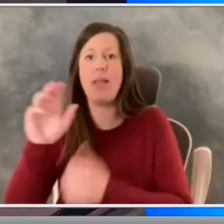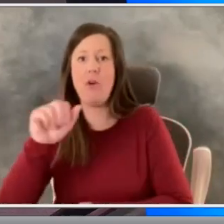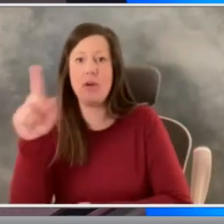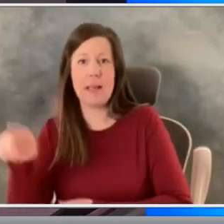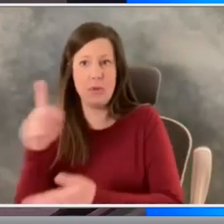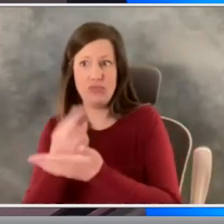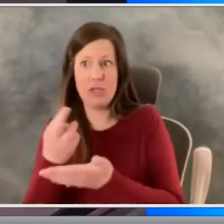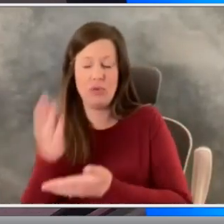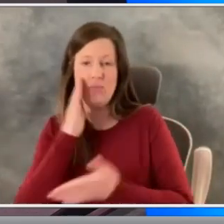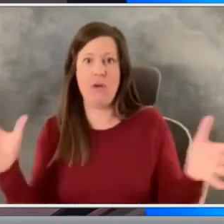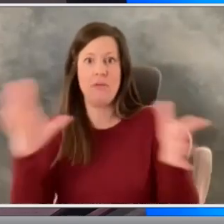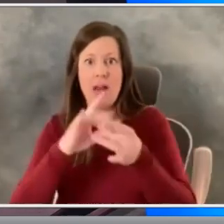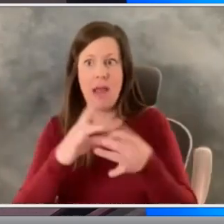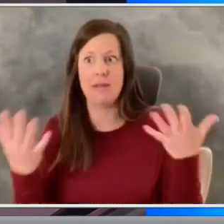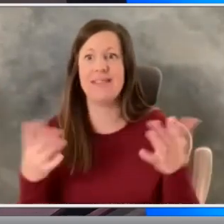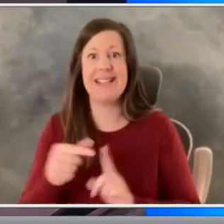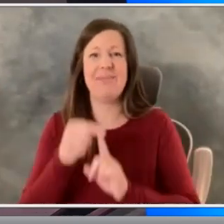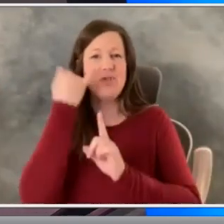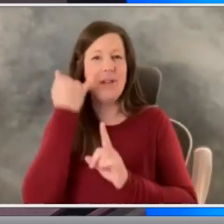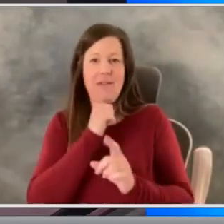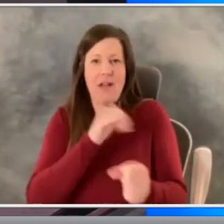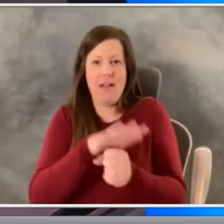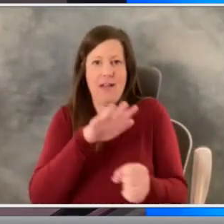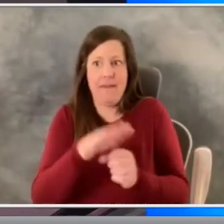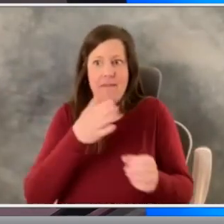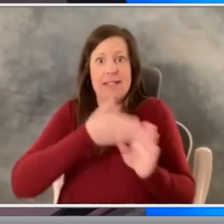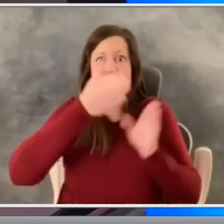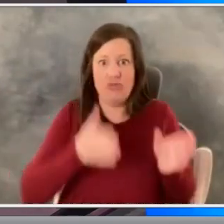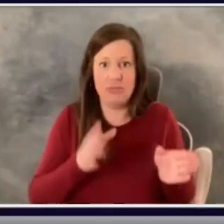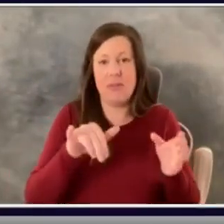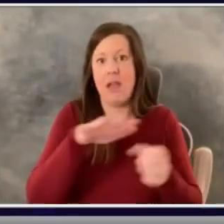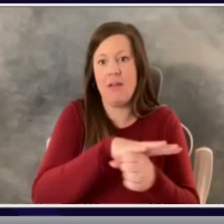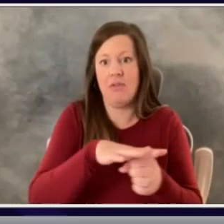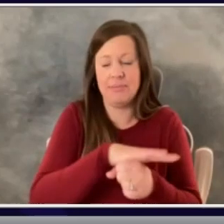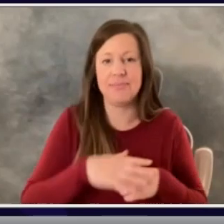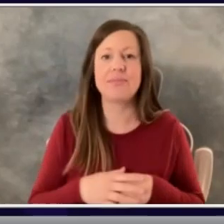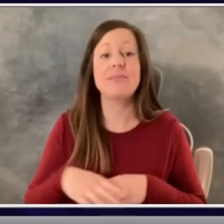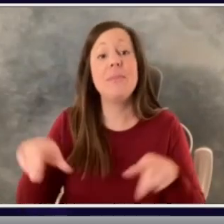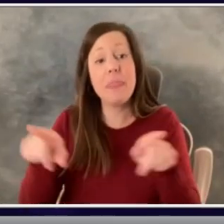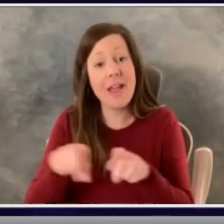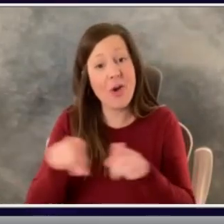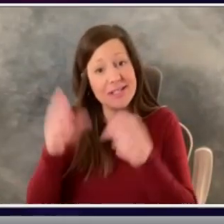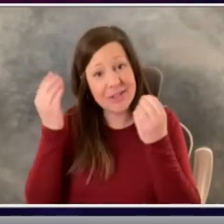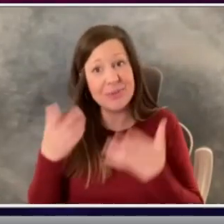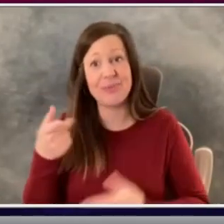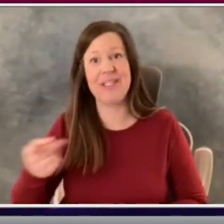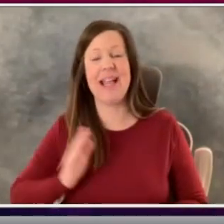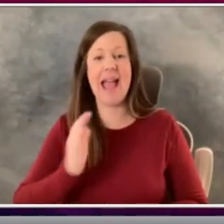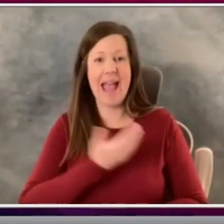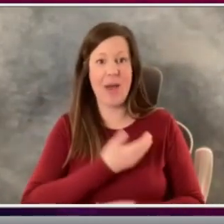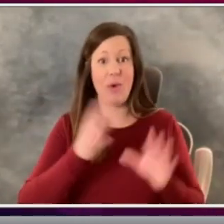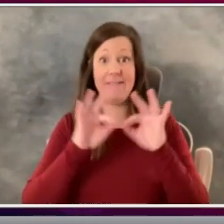places where there are not enough specialists. And full disclosure, Michelle is also our family's